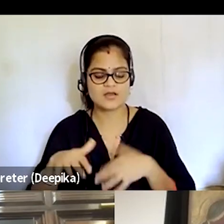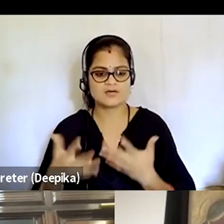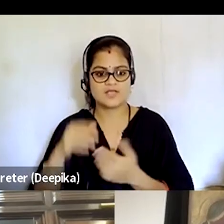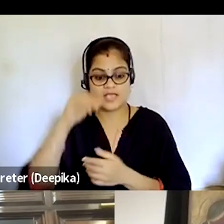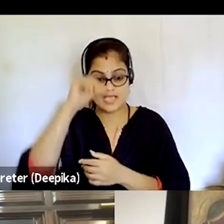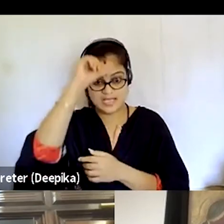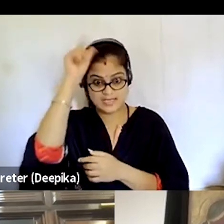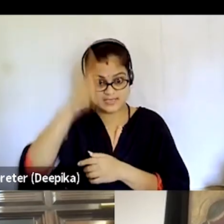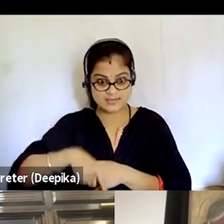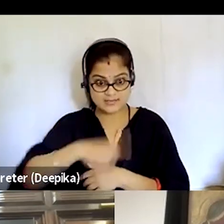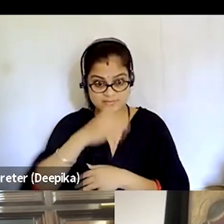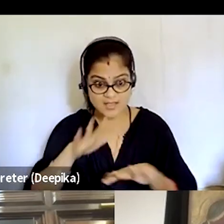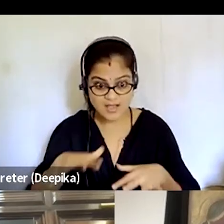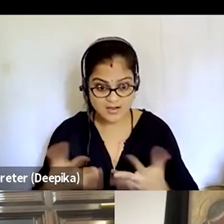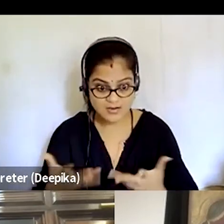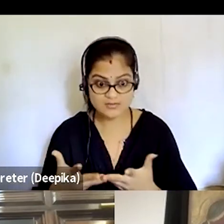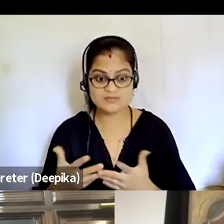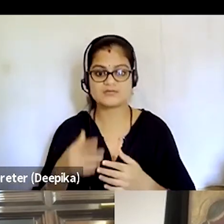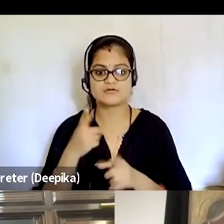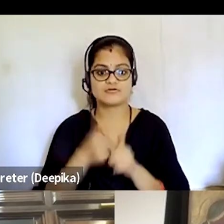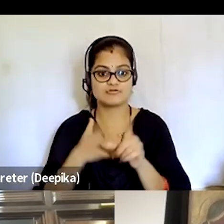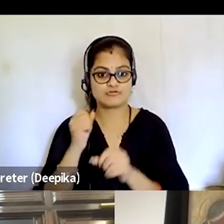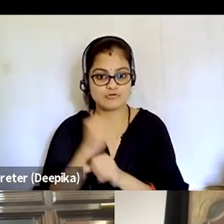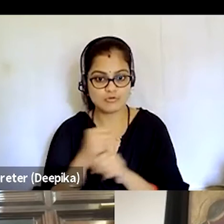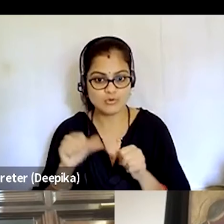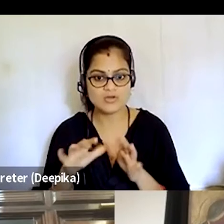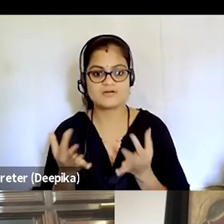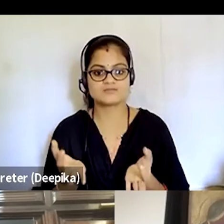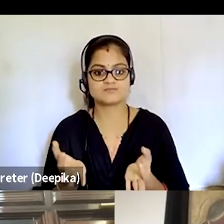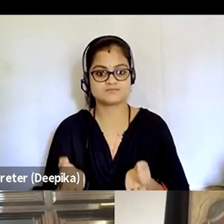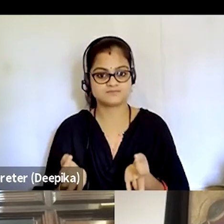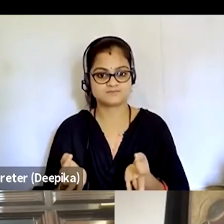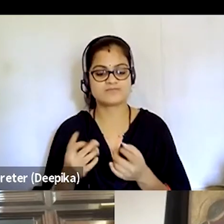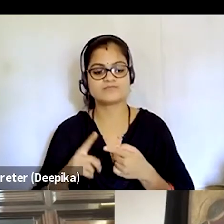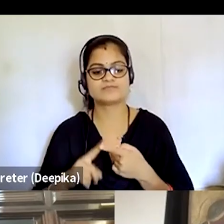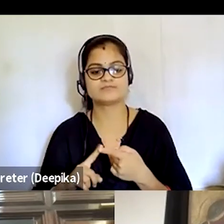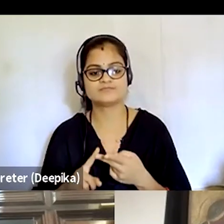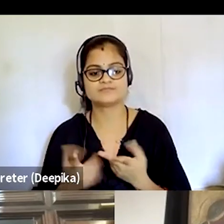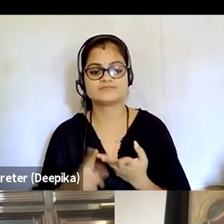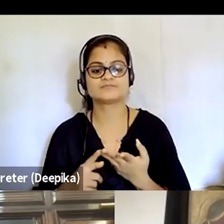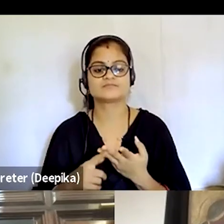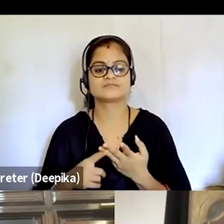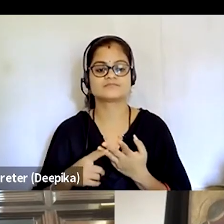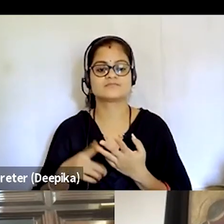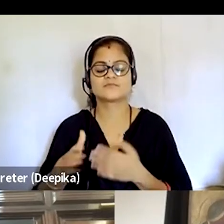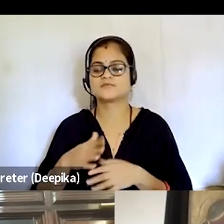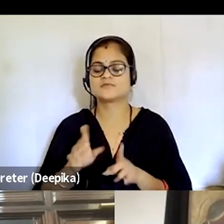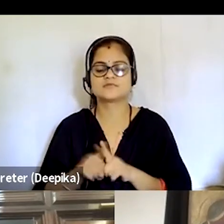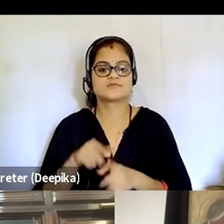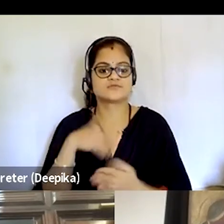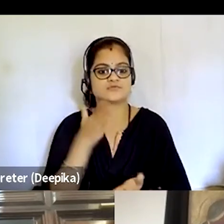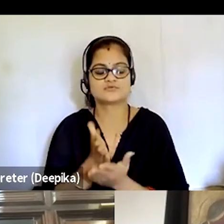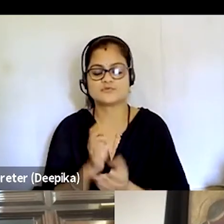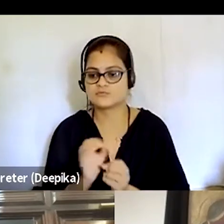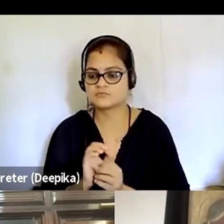is. He knows so much about yoga, about meditation, and it was a great conversation for learning with